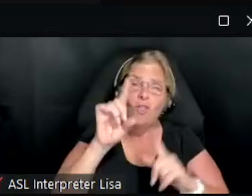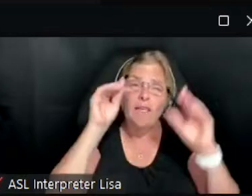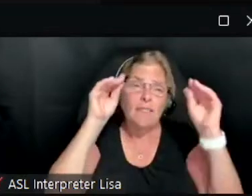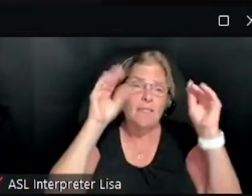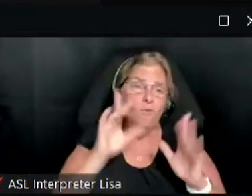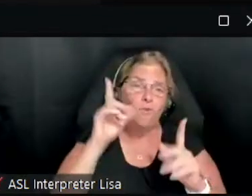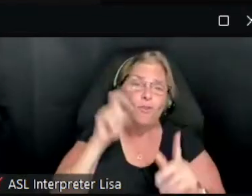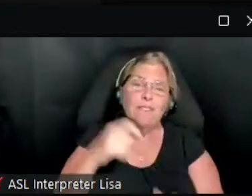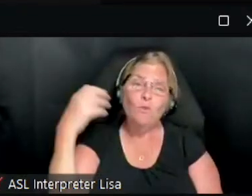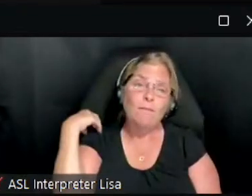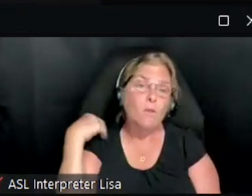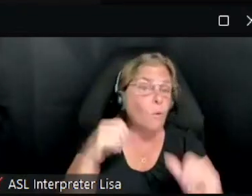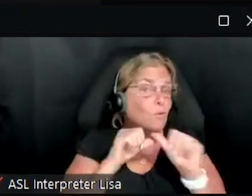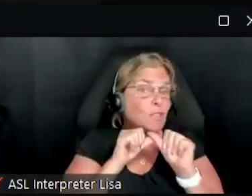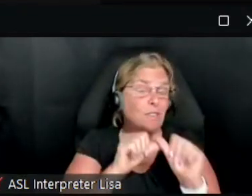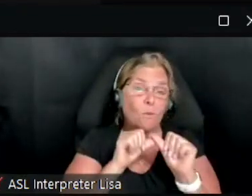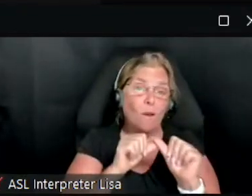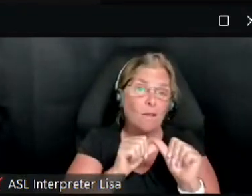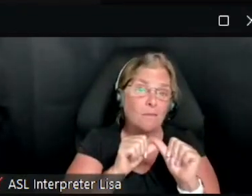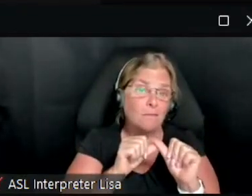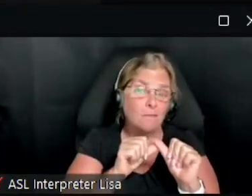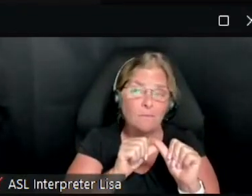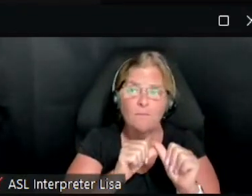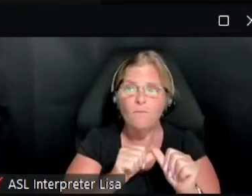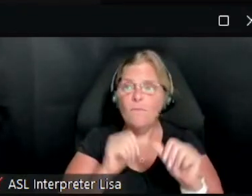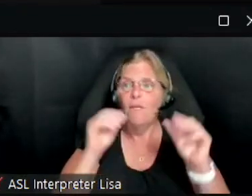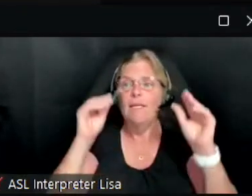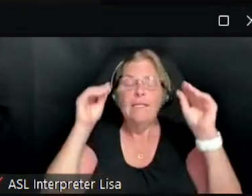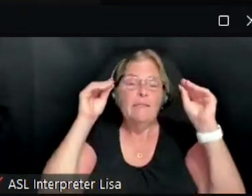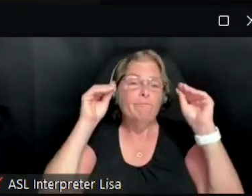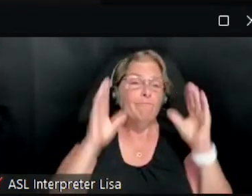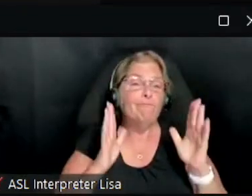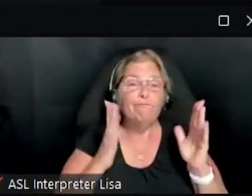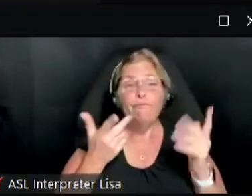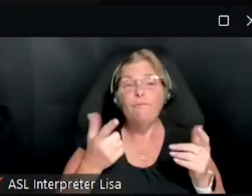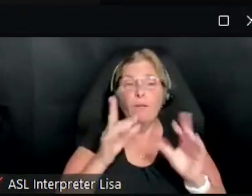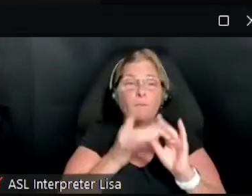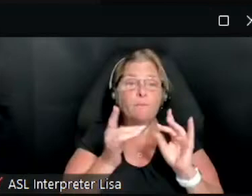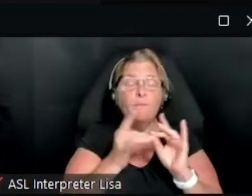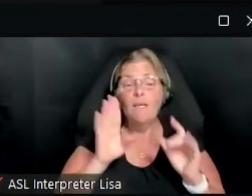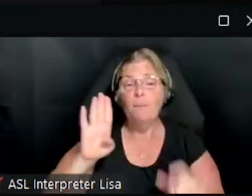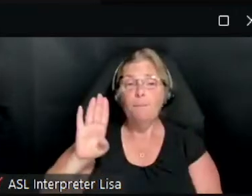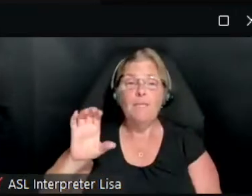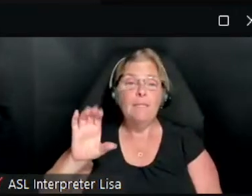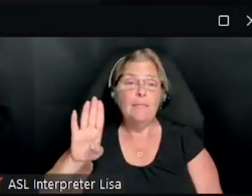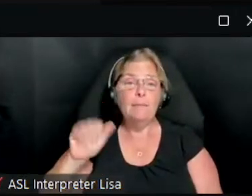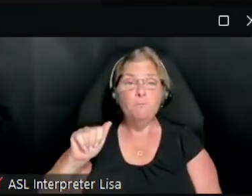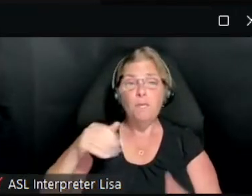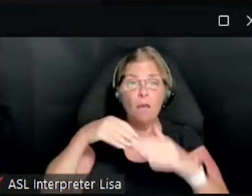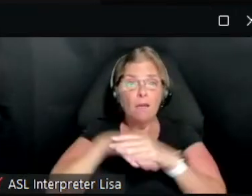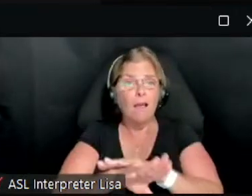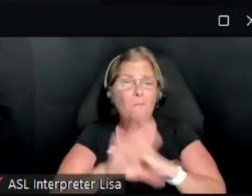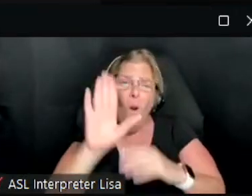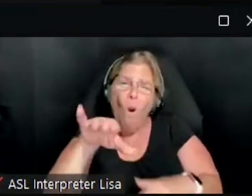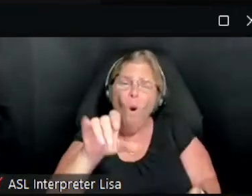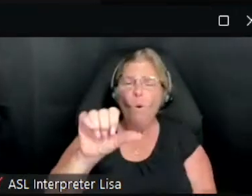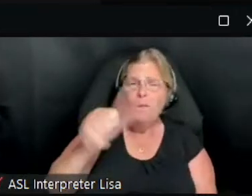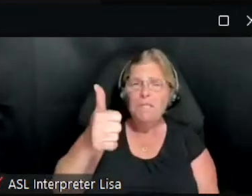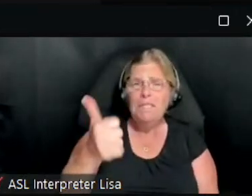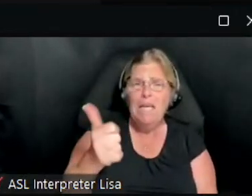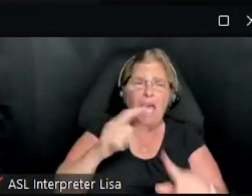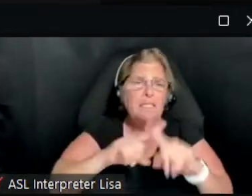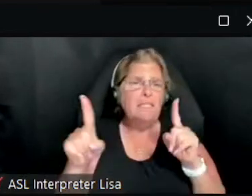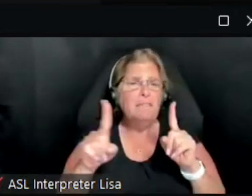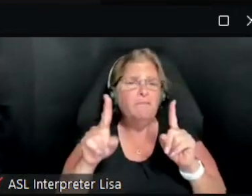not helpful what I hear from teachers for example, a BCBA to come in and give them a list of 10 things they need to do differently